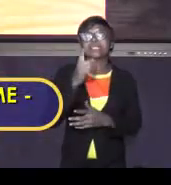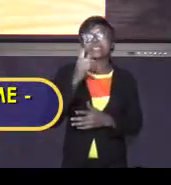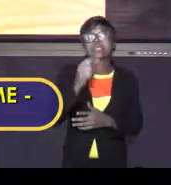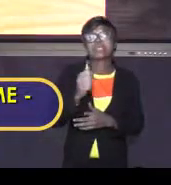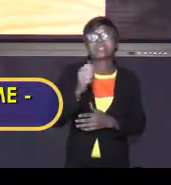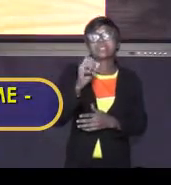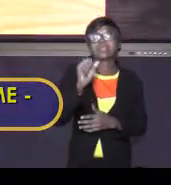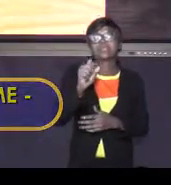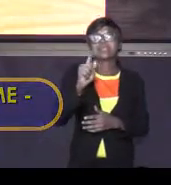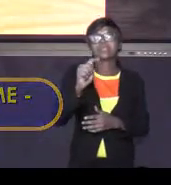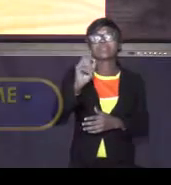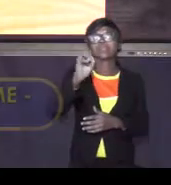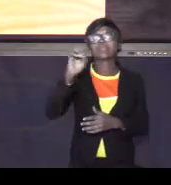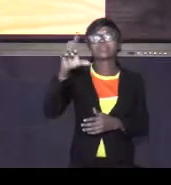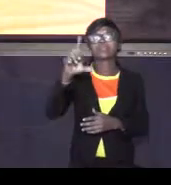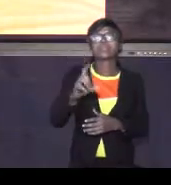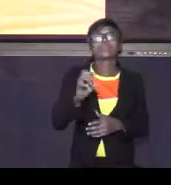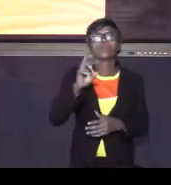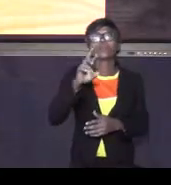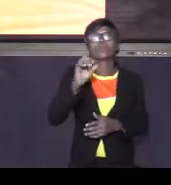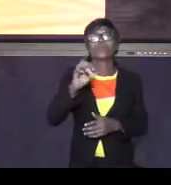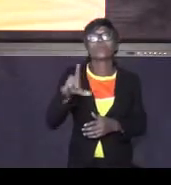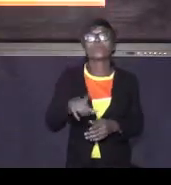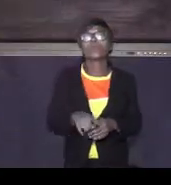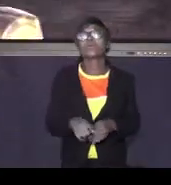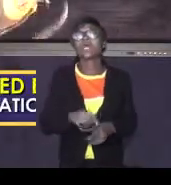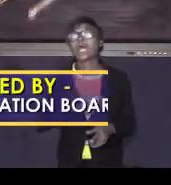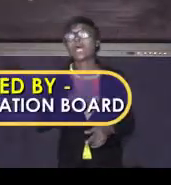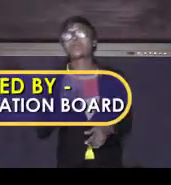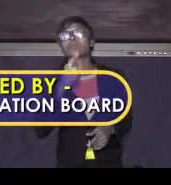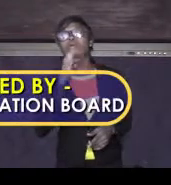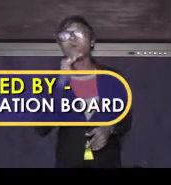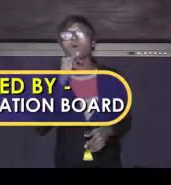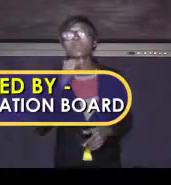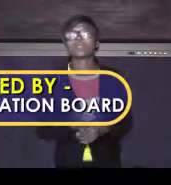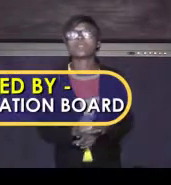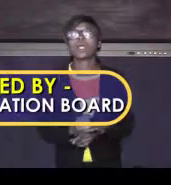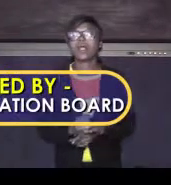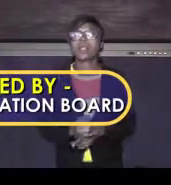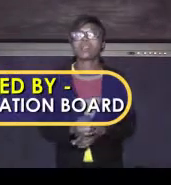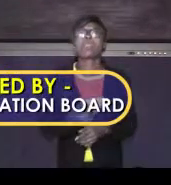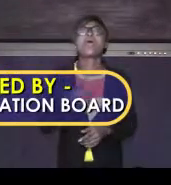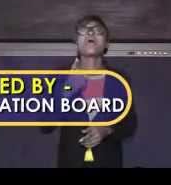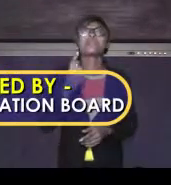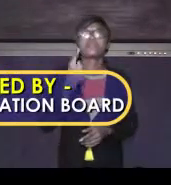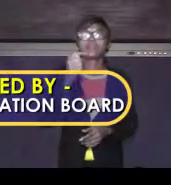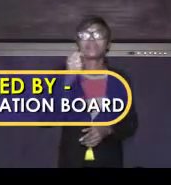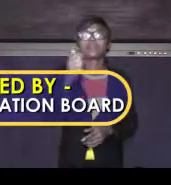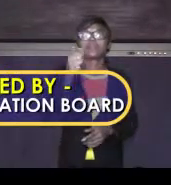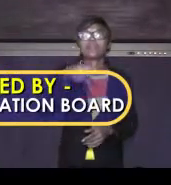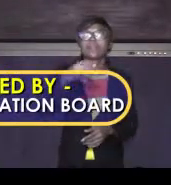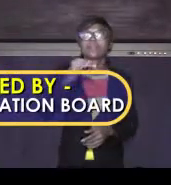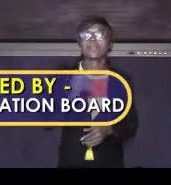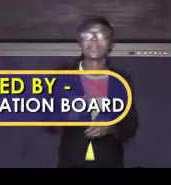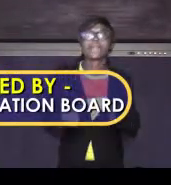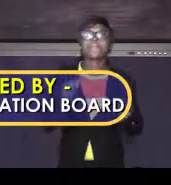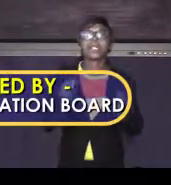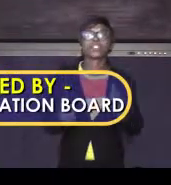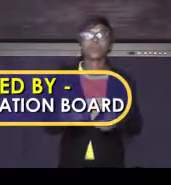an example of measuring tool. Another one is tape measure. Say